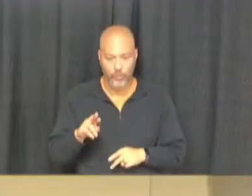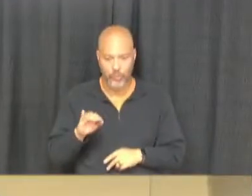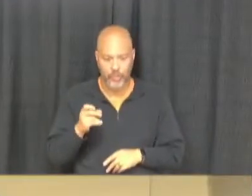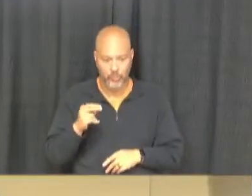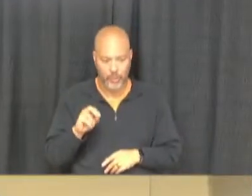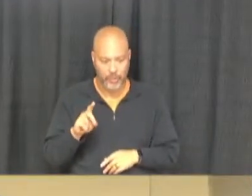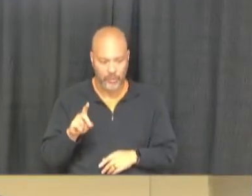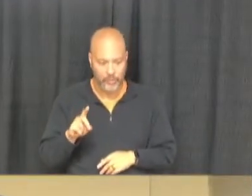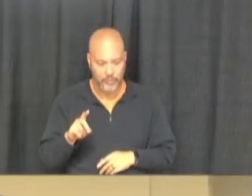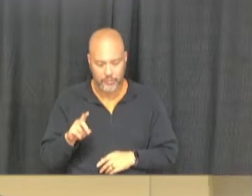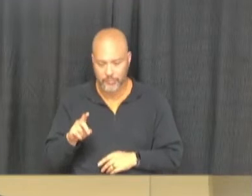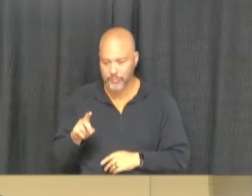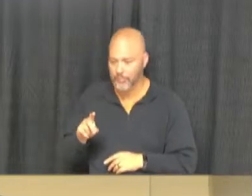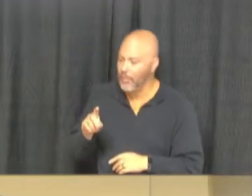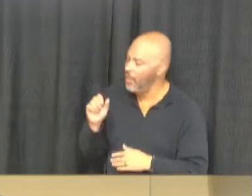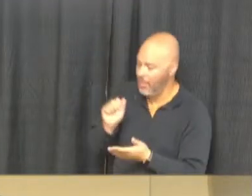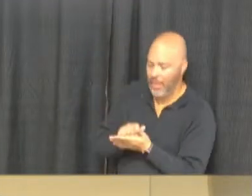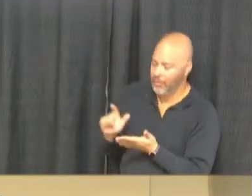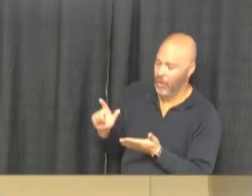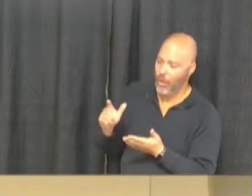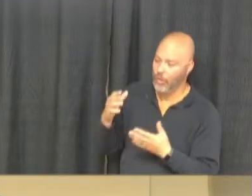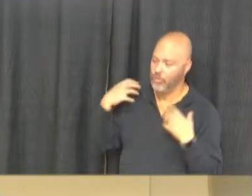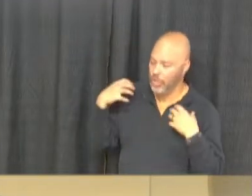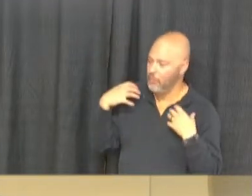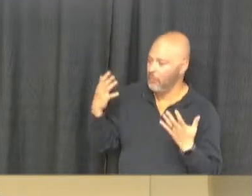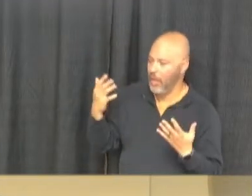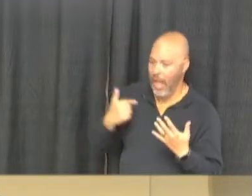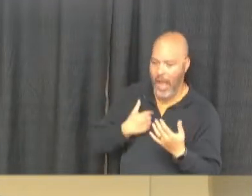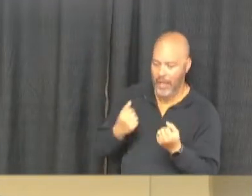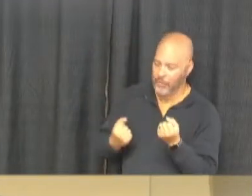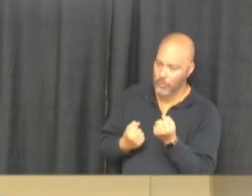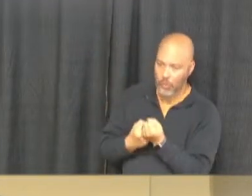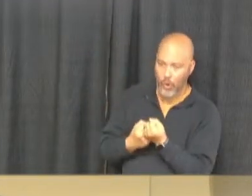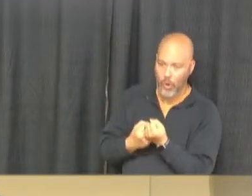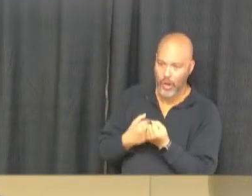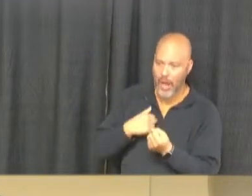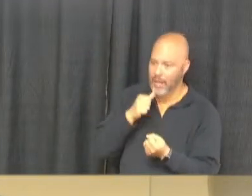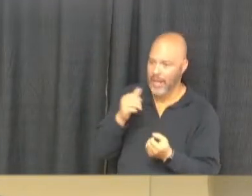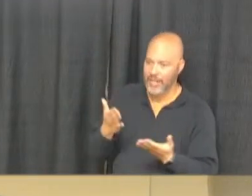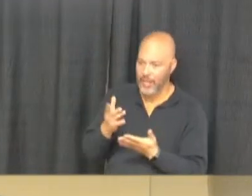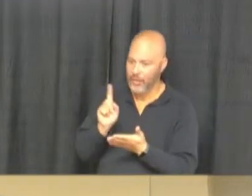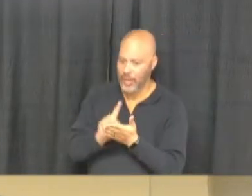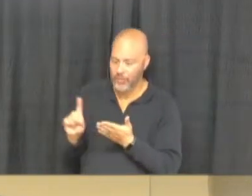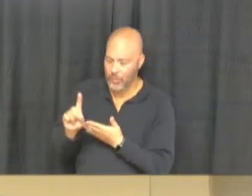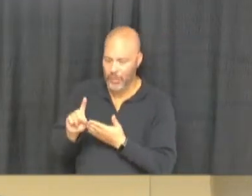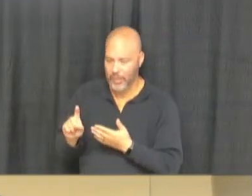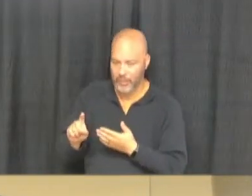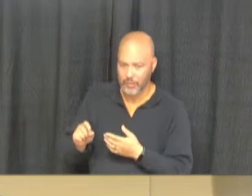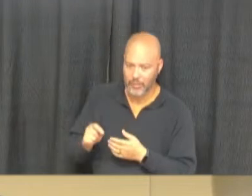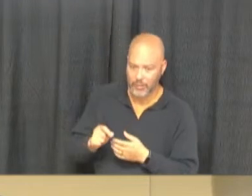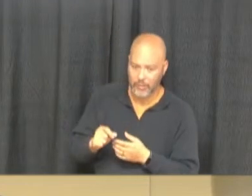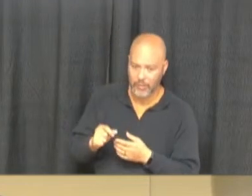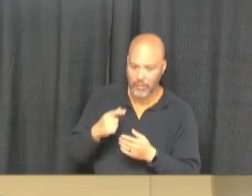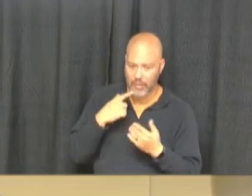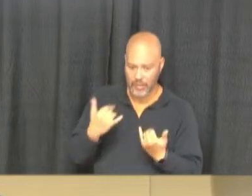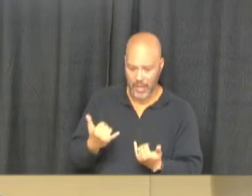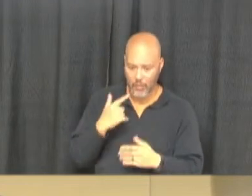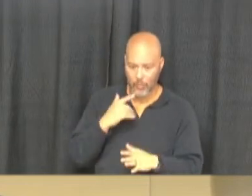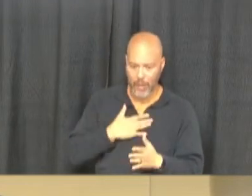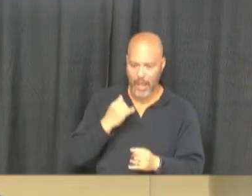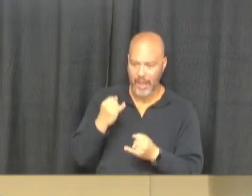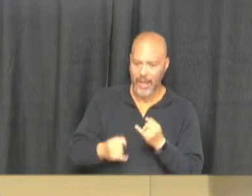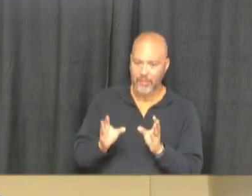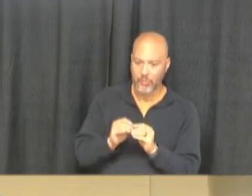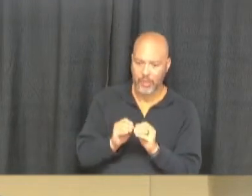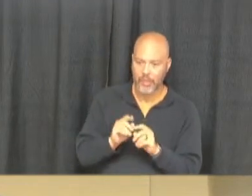Baker. That's it, Chief Cockrell. Again, I'm in support. I won't be here next week. As tonight will be my last meeting, but I would hope